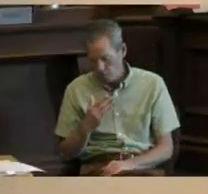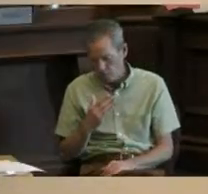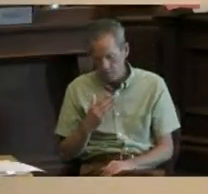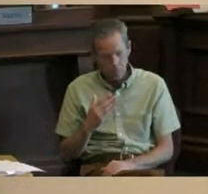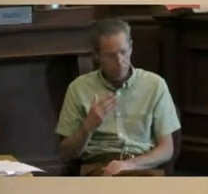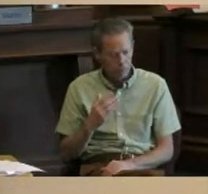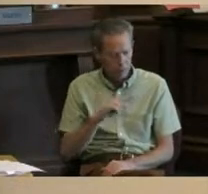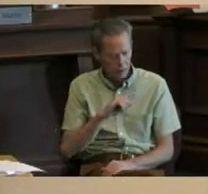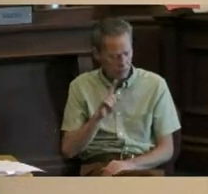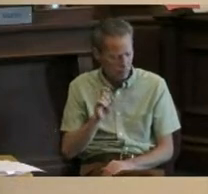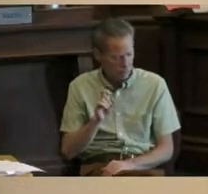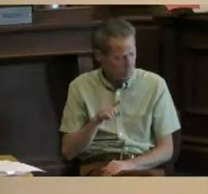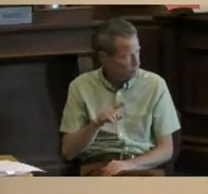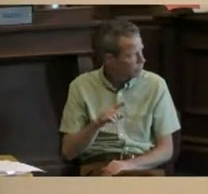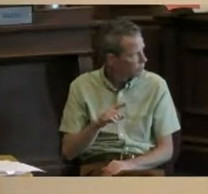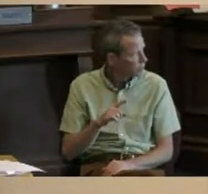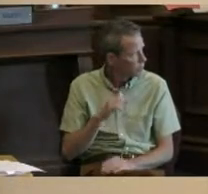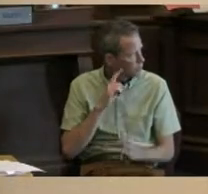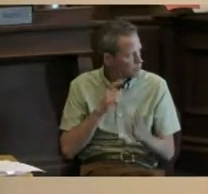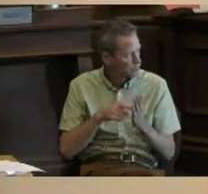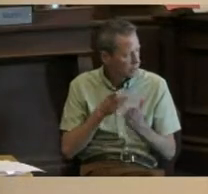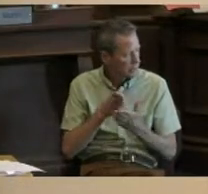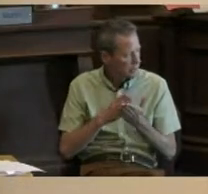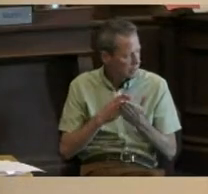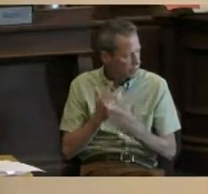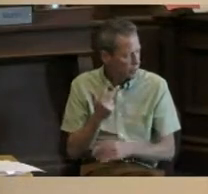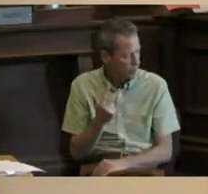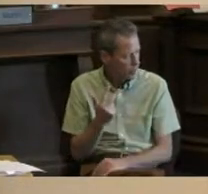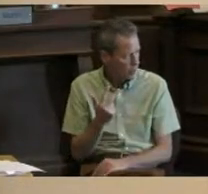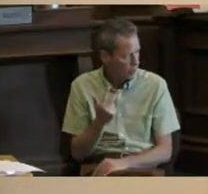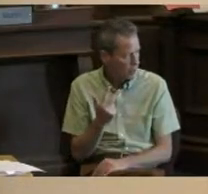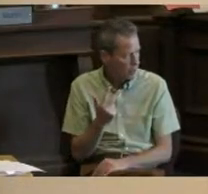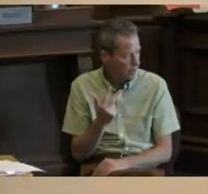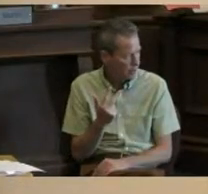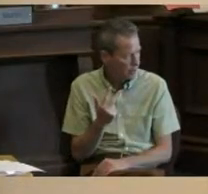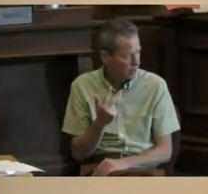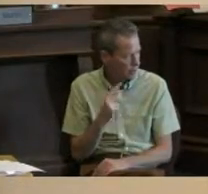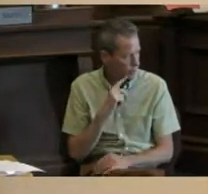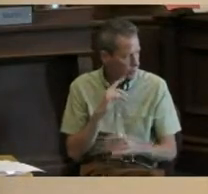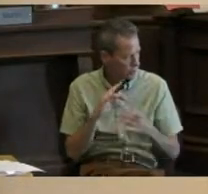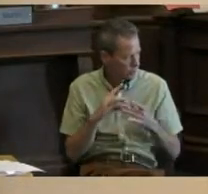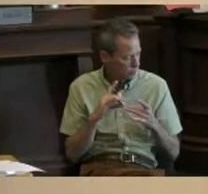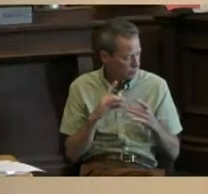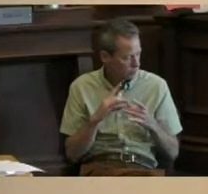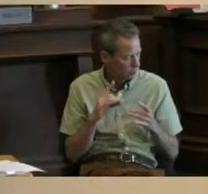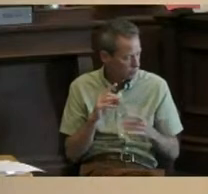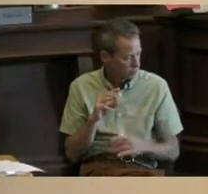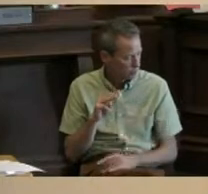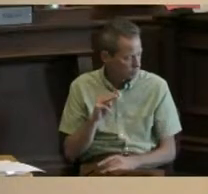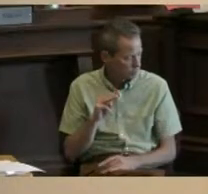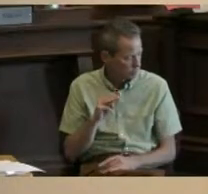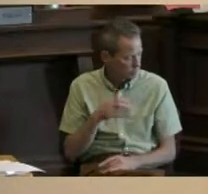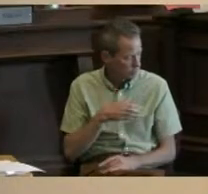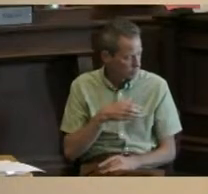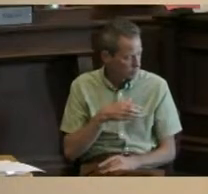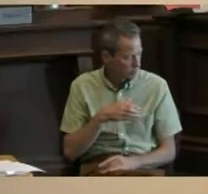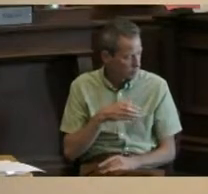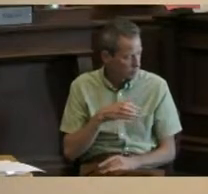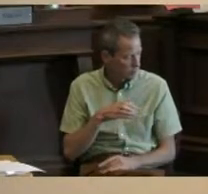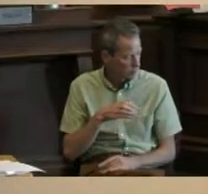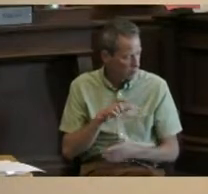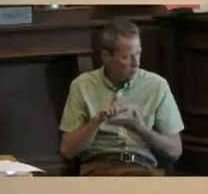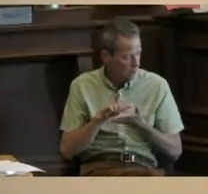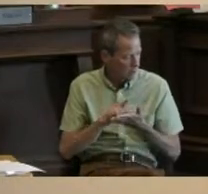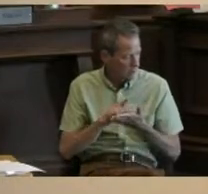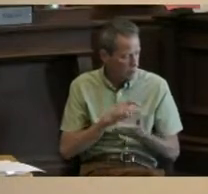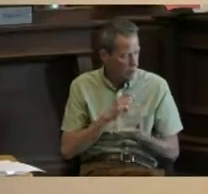I just got a question. I noticed in section 3 where it says the mayor, the legislation will